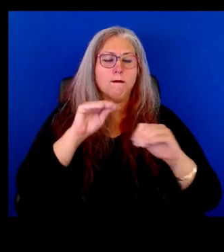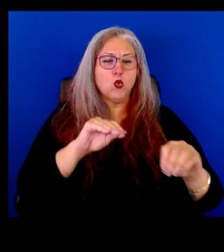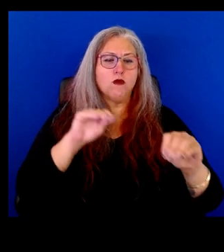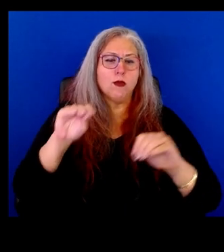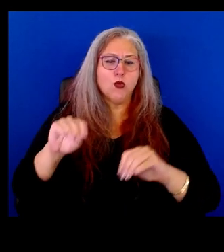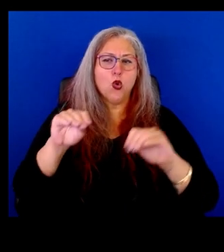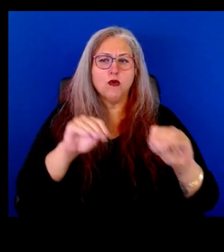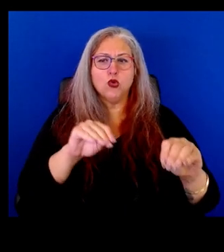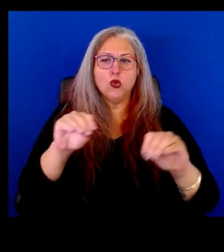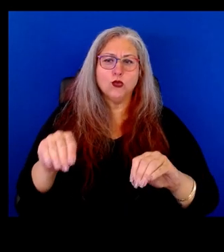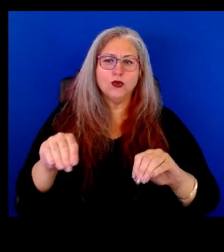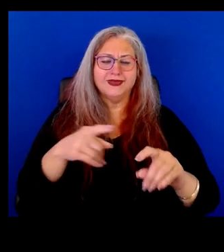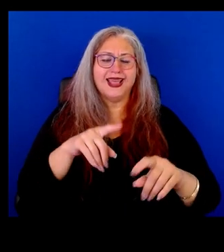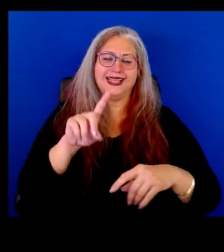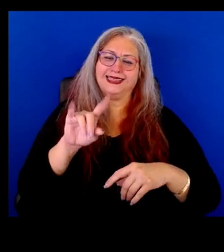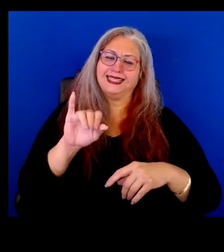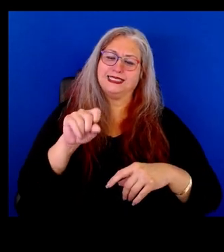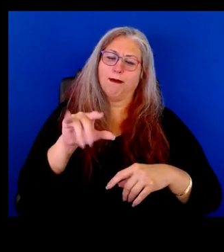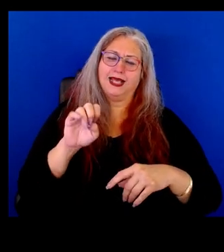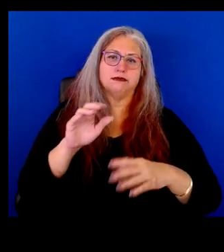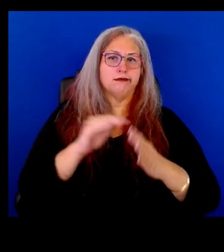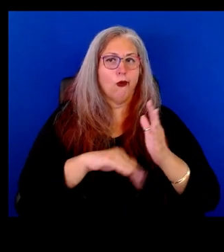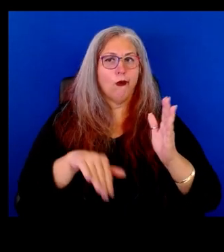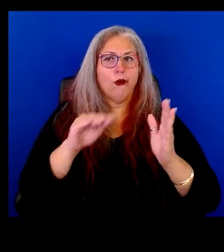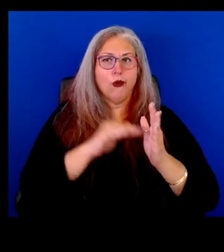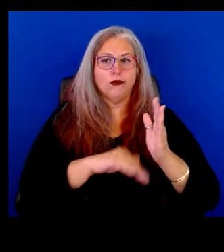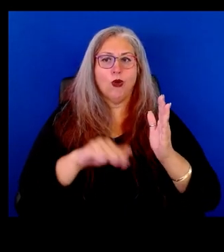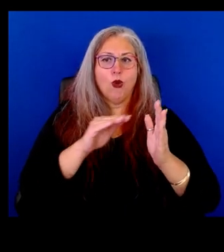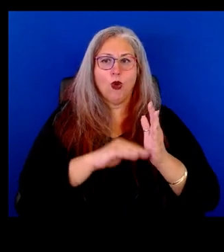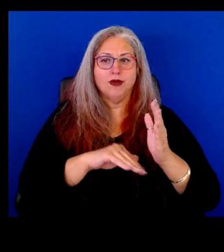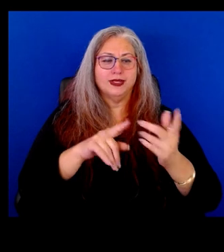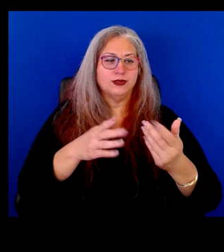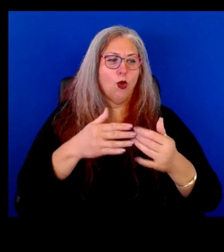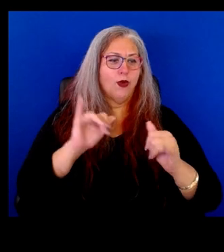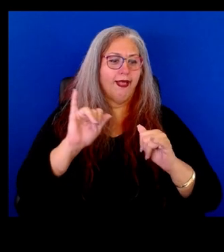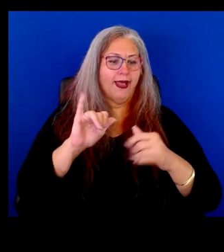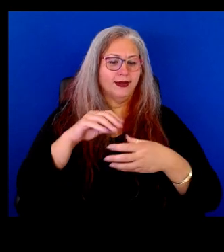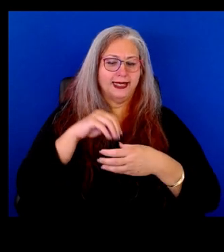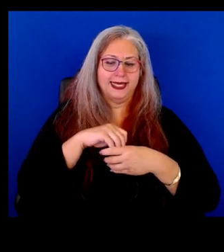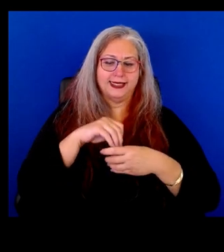one place to another, displaced. They've been displaced constantly, a kind of